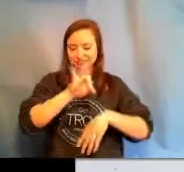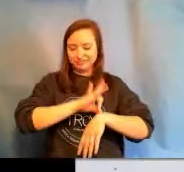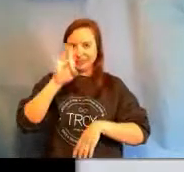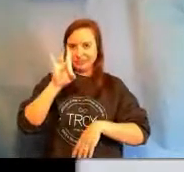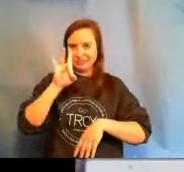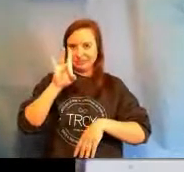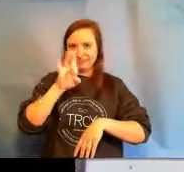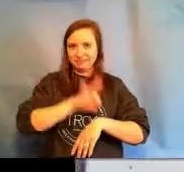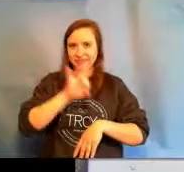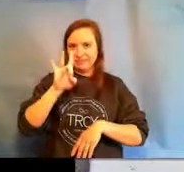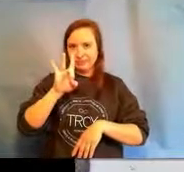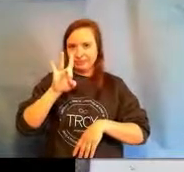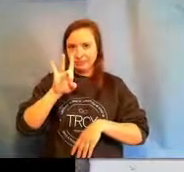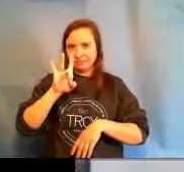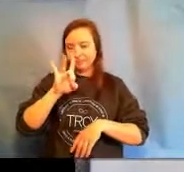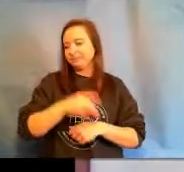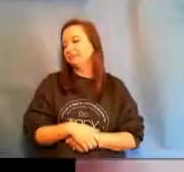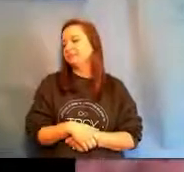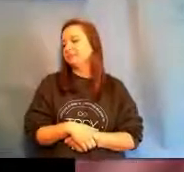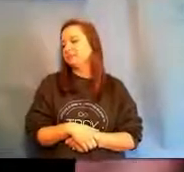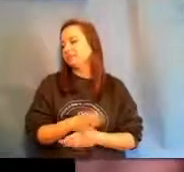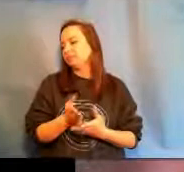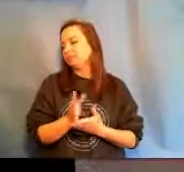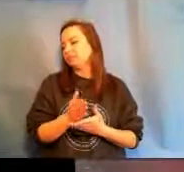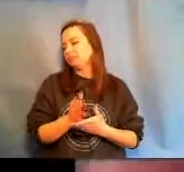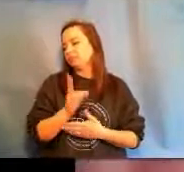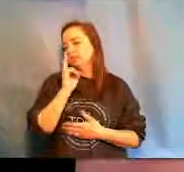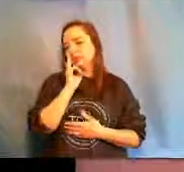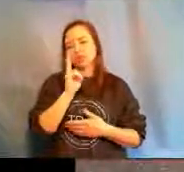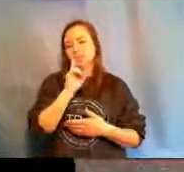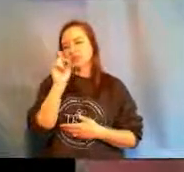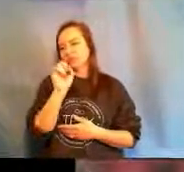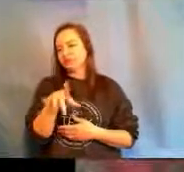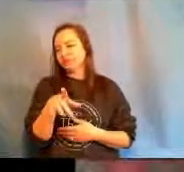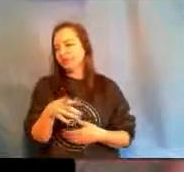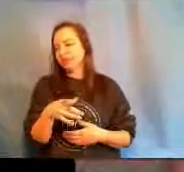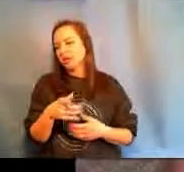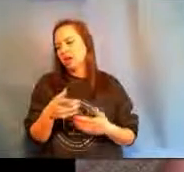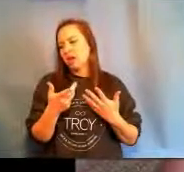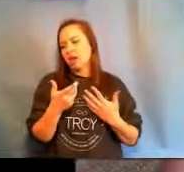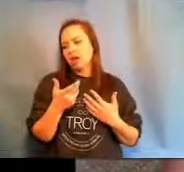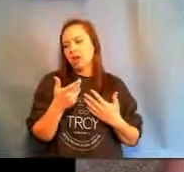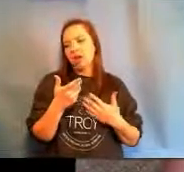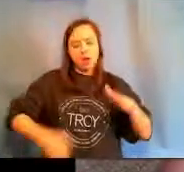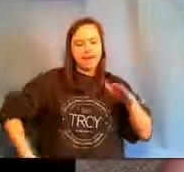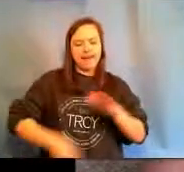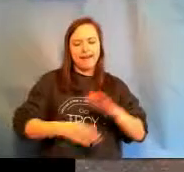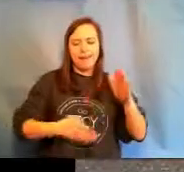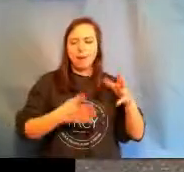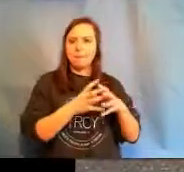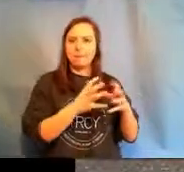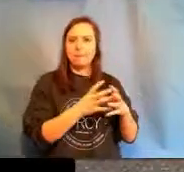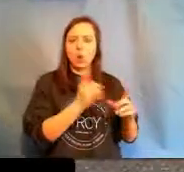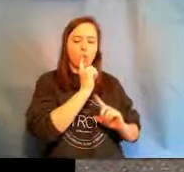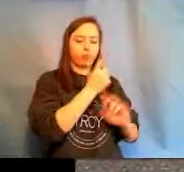will point at the 8. All right, let's look at these. How long does it take to kick a ball? 1